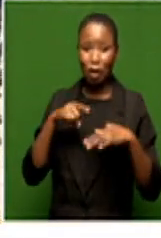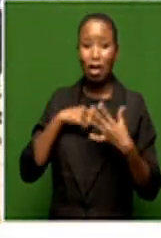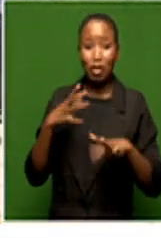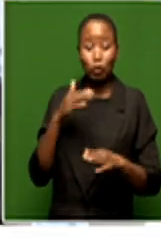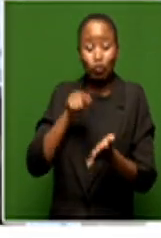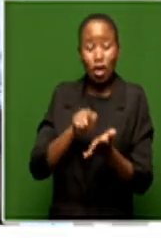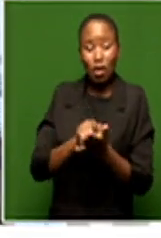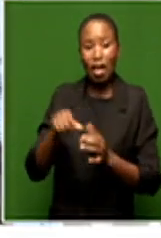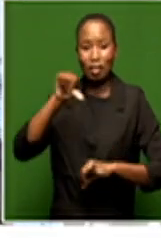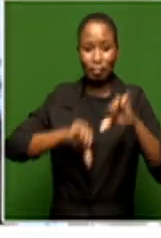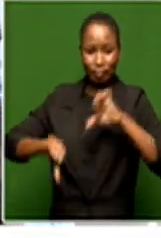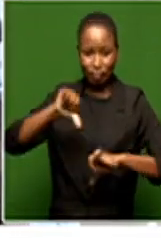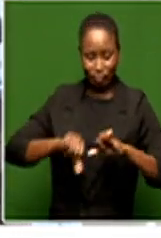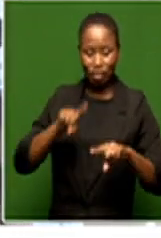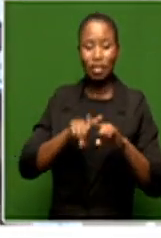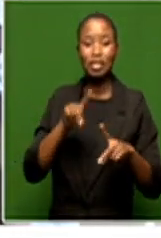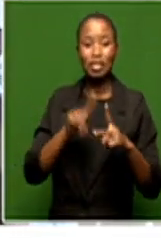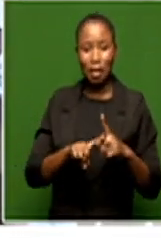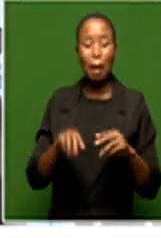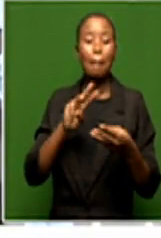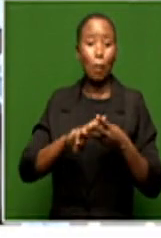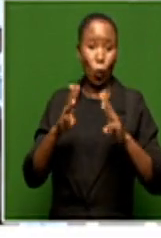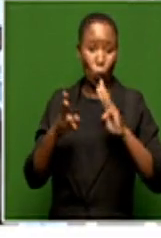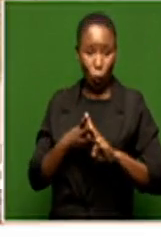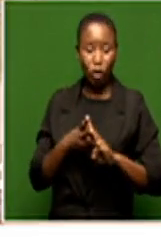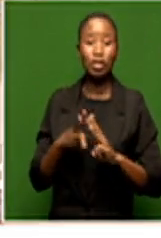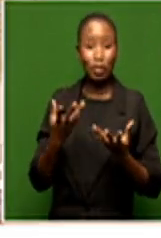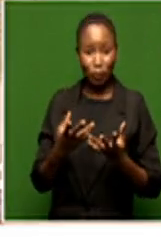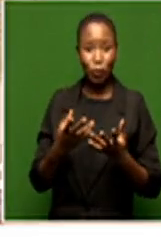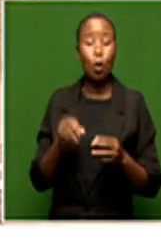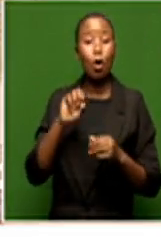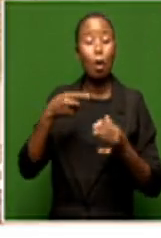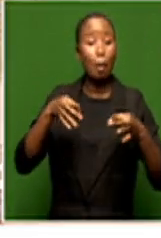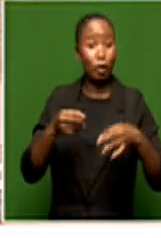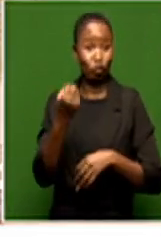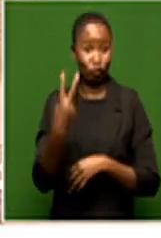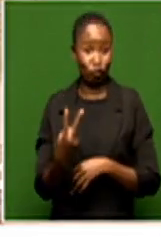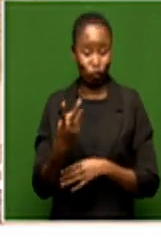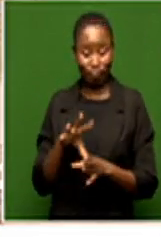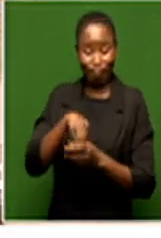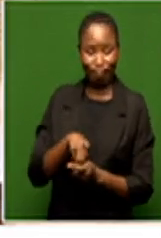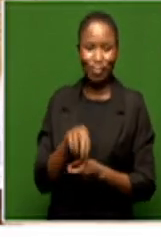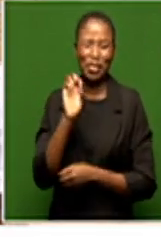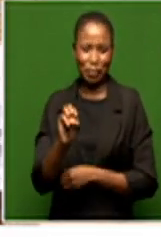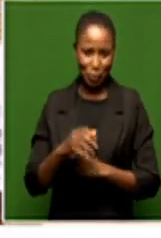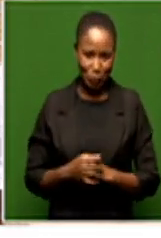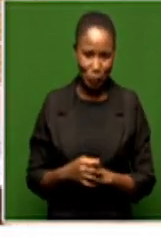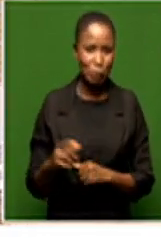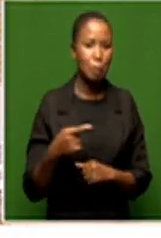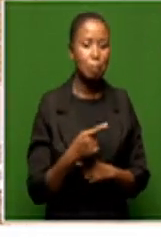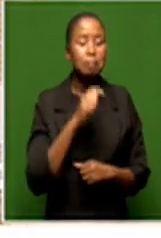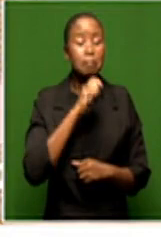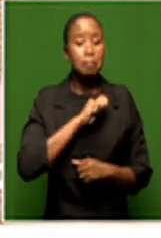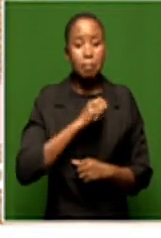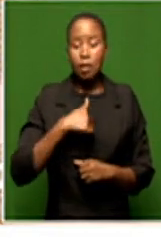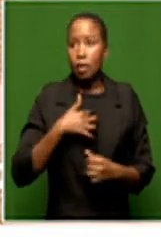science and mathematics paper 2 exam following the controversial paper leak. If anything, I was devastated because the time